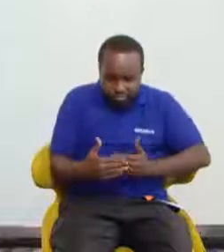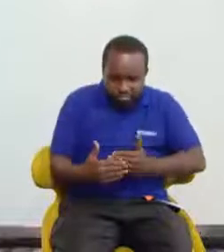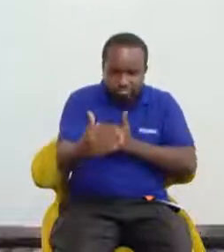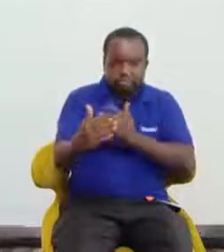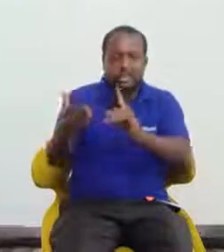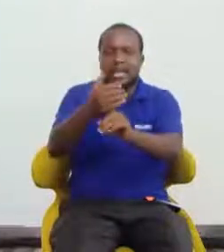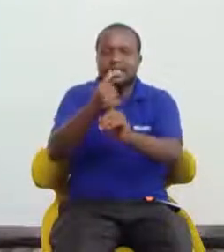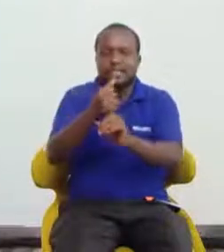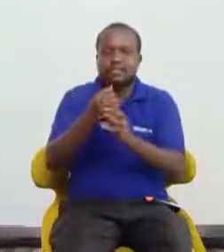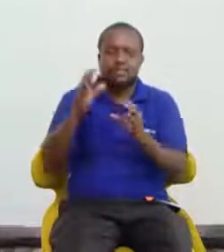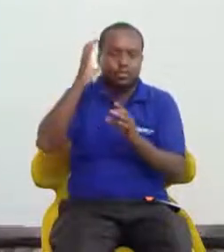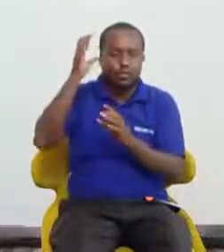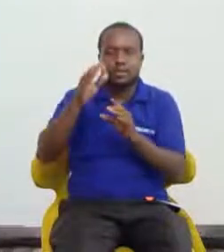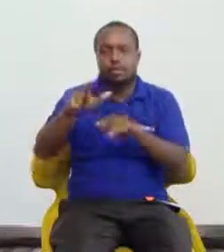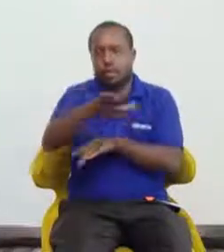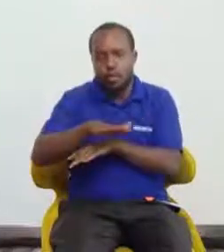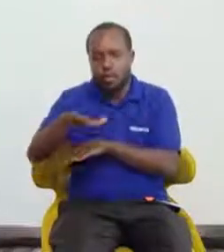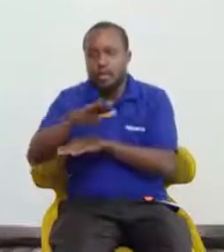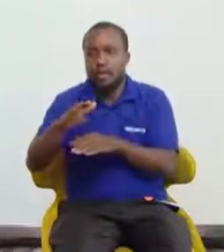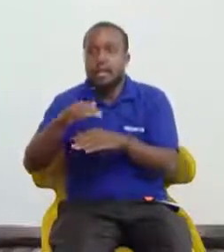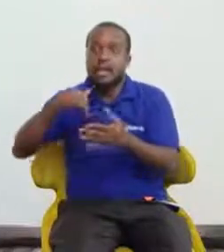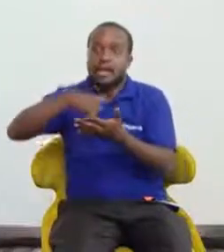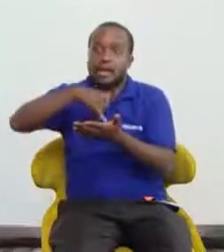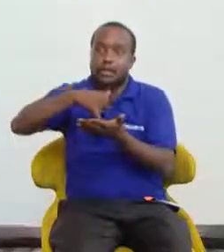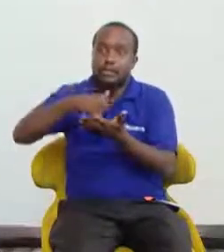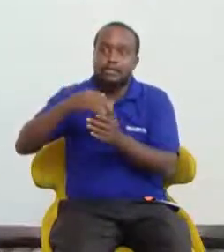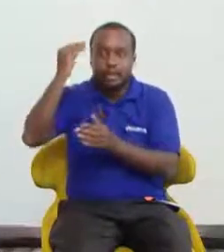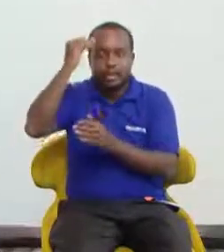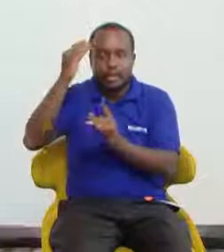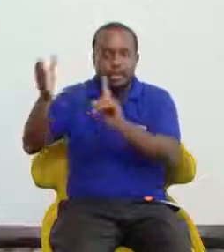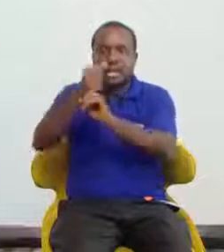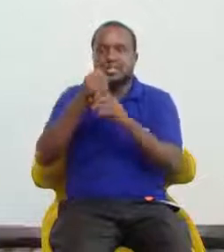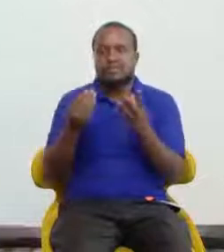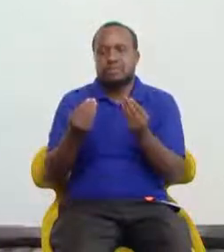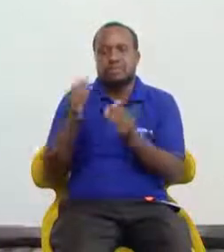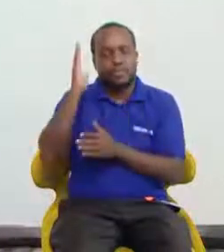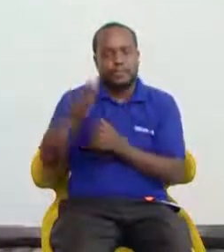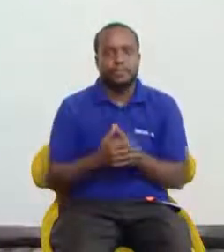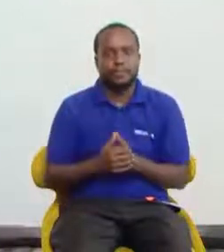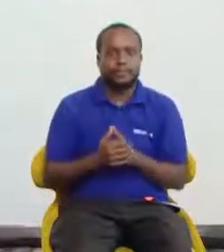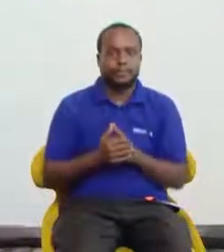make inclusive education real and not just rhetoric for Africa. Thank you.